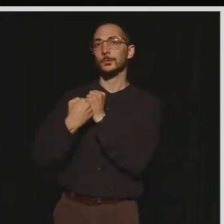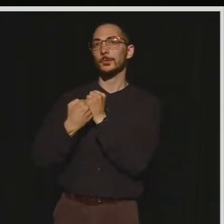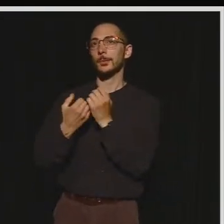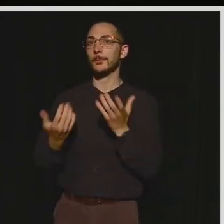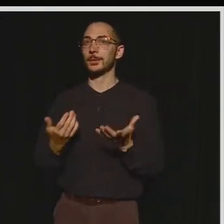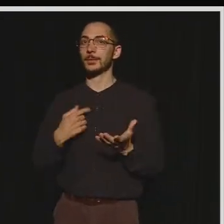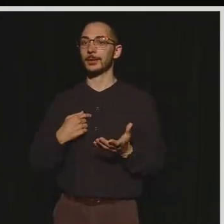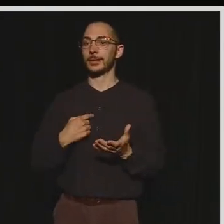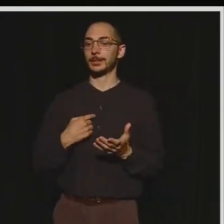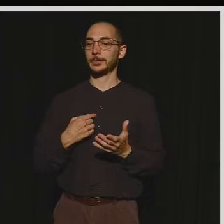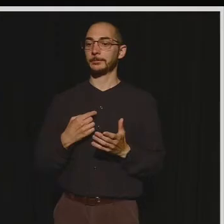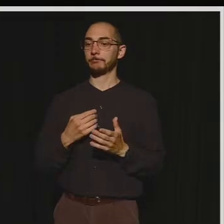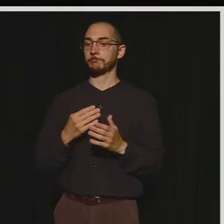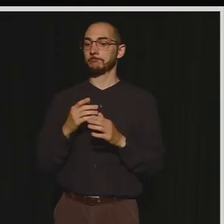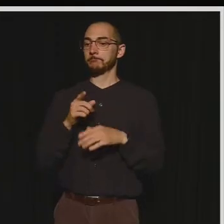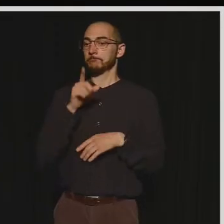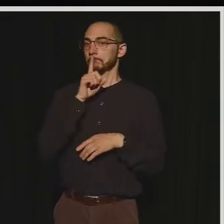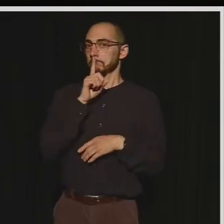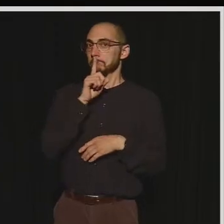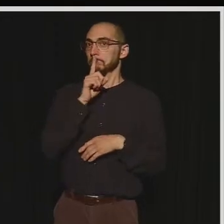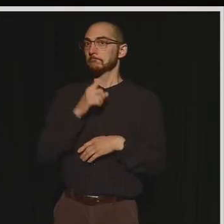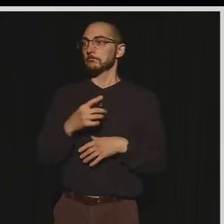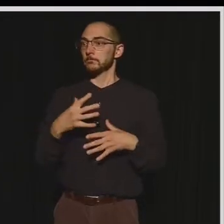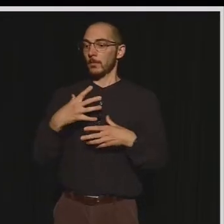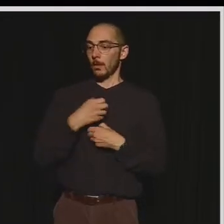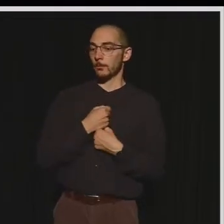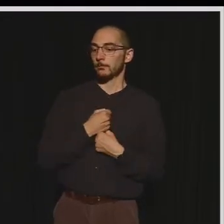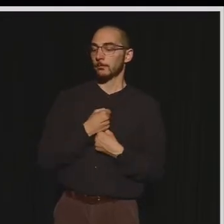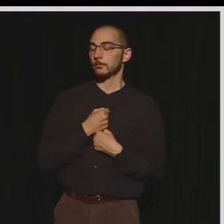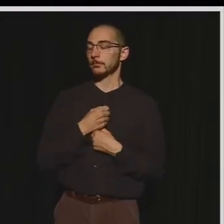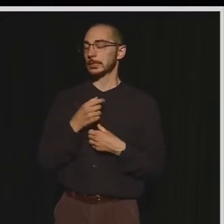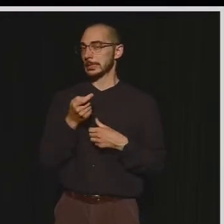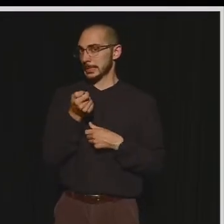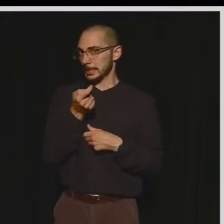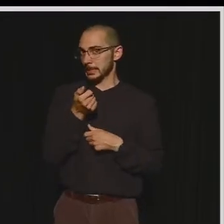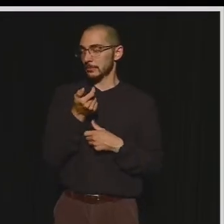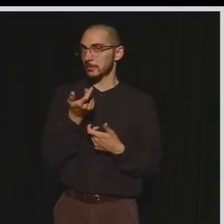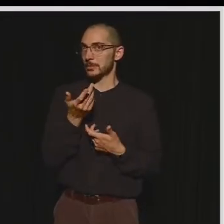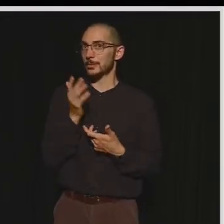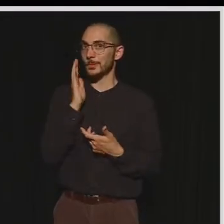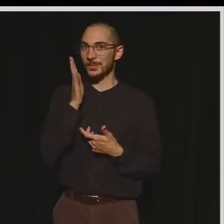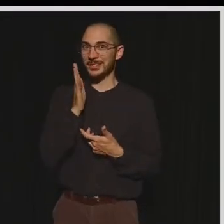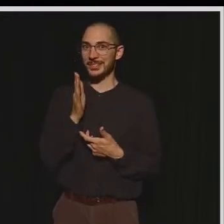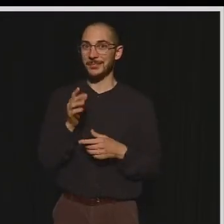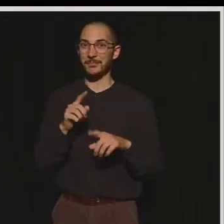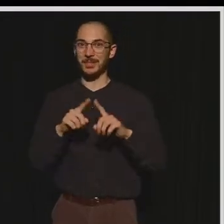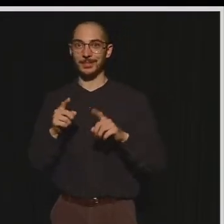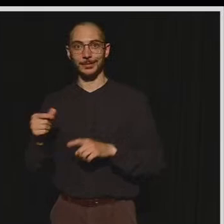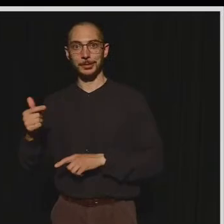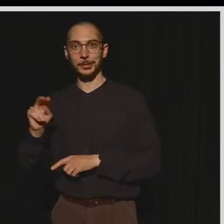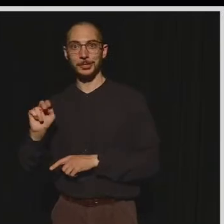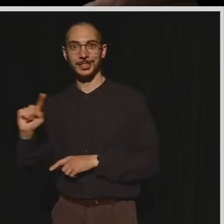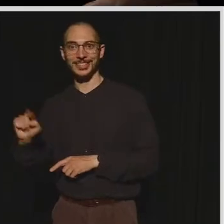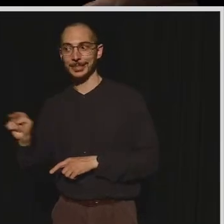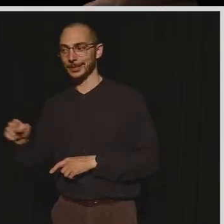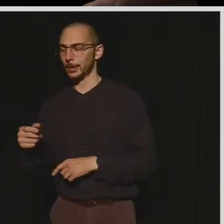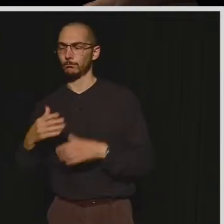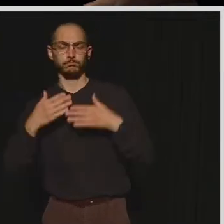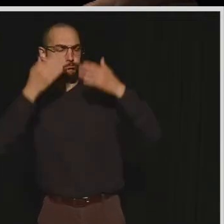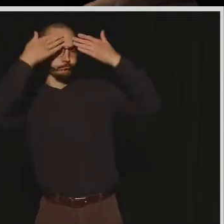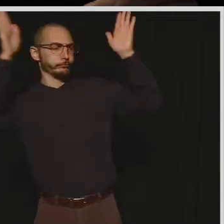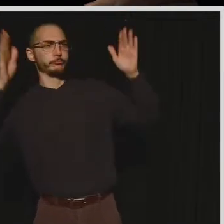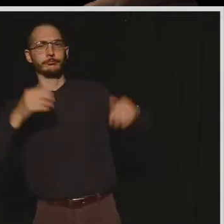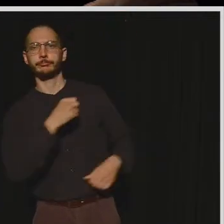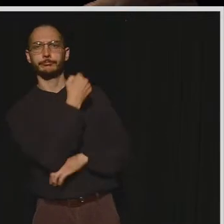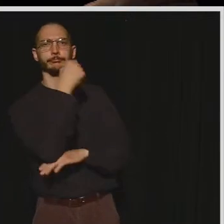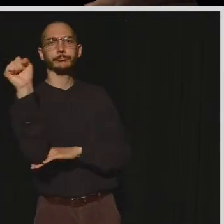money and all of those things that I need to survive. I see Gen Z as like, again, like what Kona said,